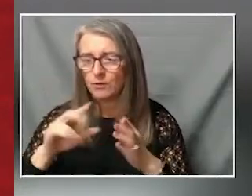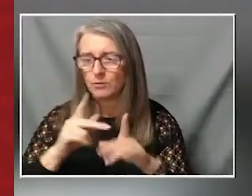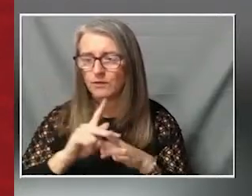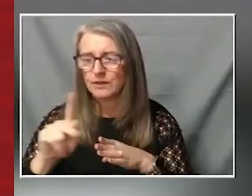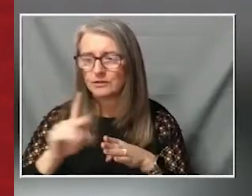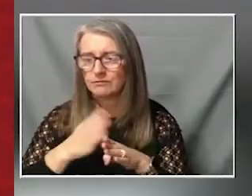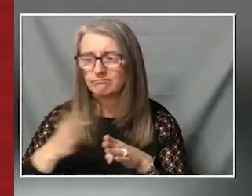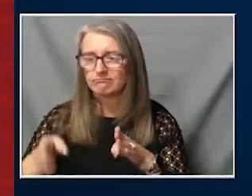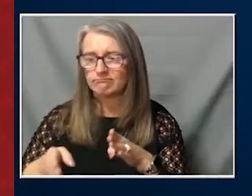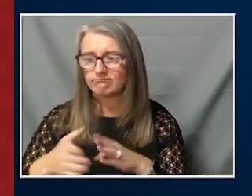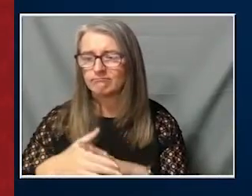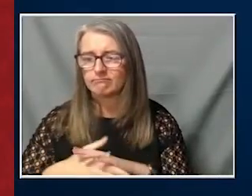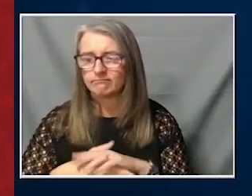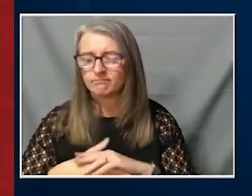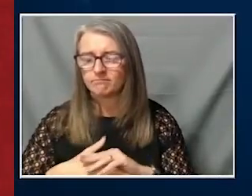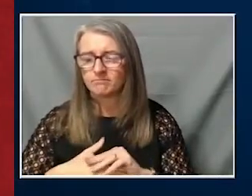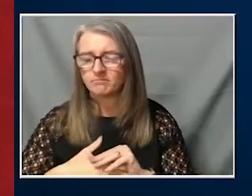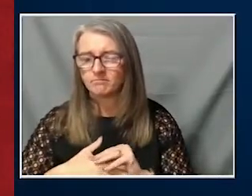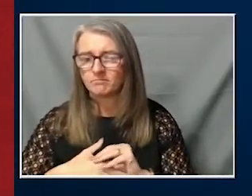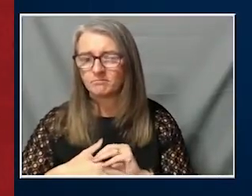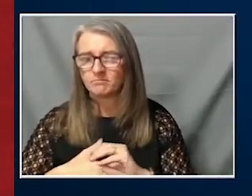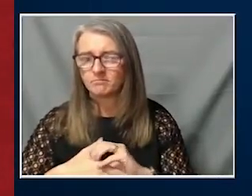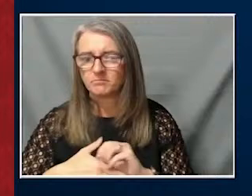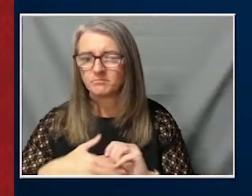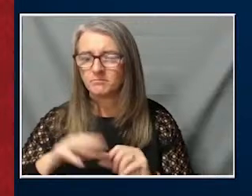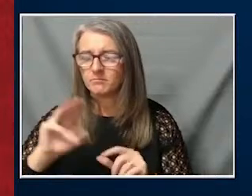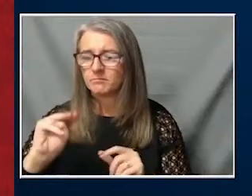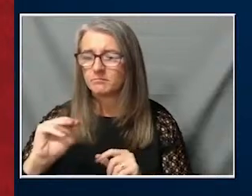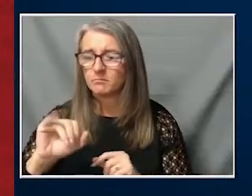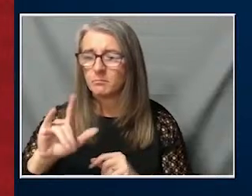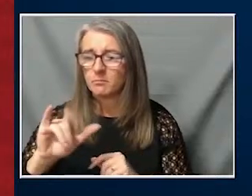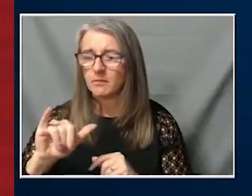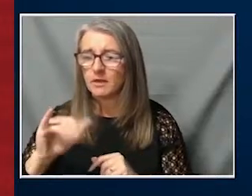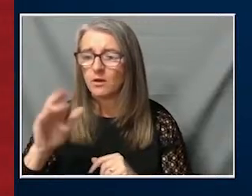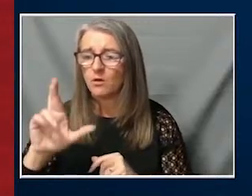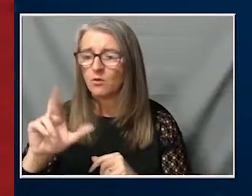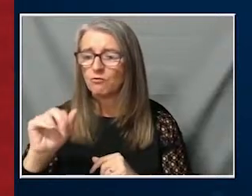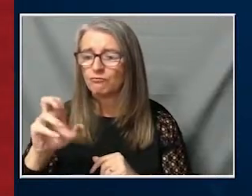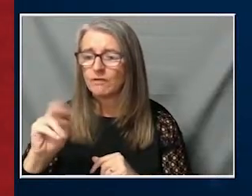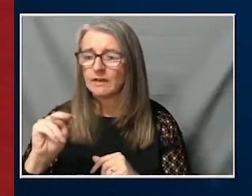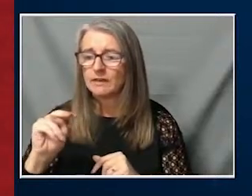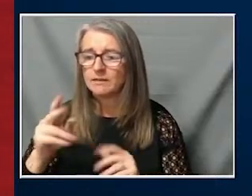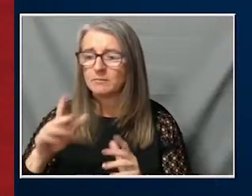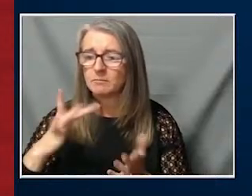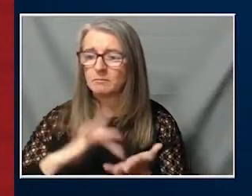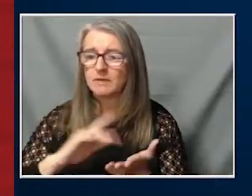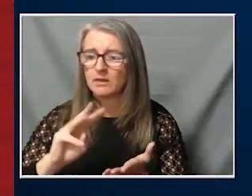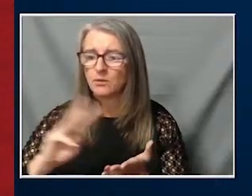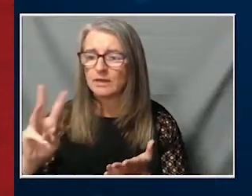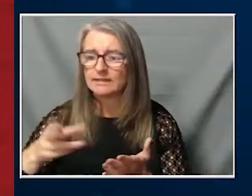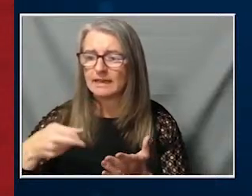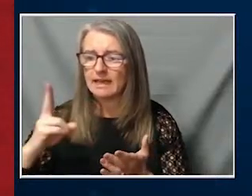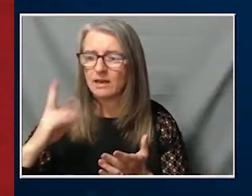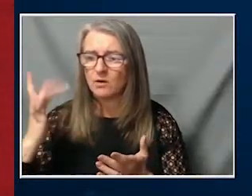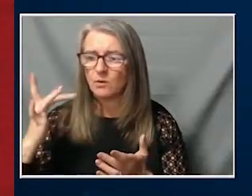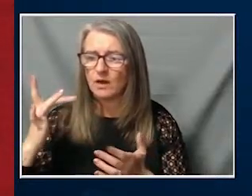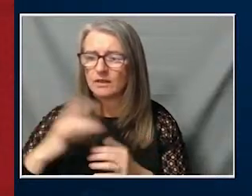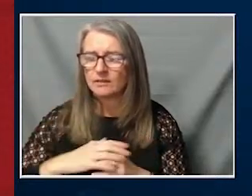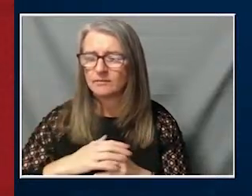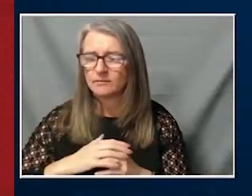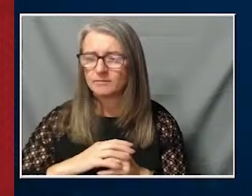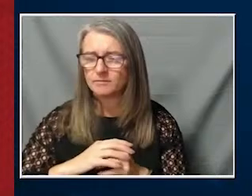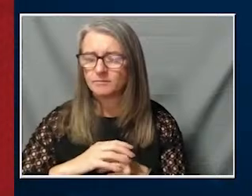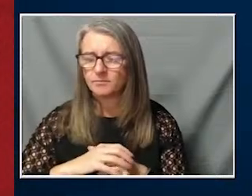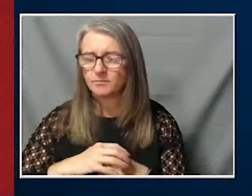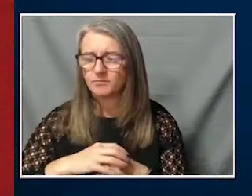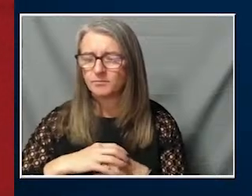of the border. Yeah. All right, good to know. Molly, why are radon levels higher in the Midwest? You mentioned that, but in the upper plains especially, does